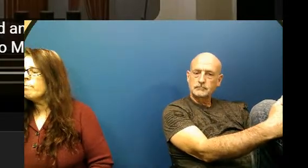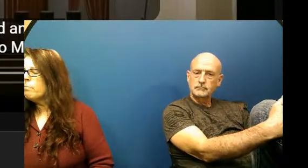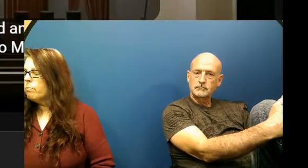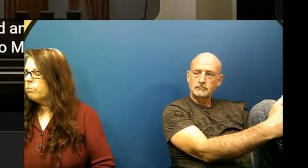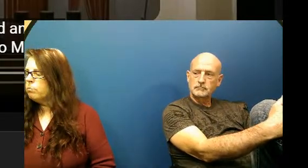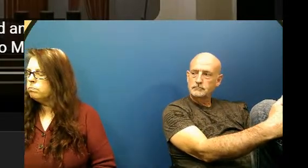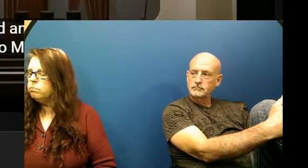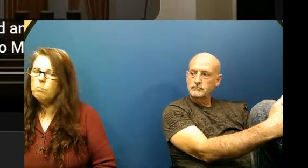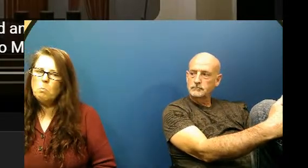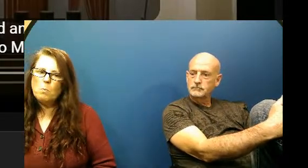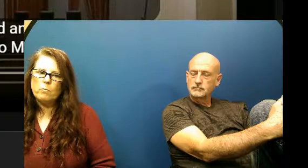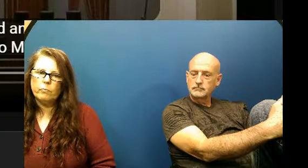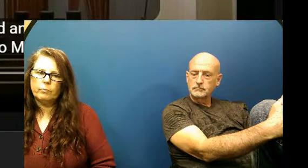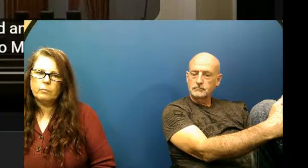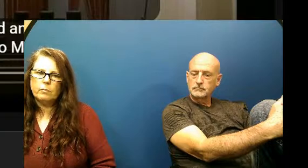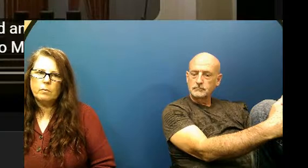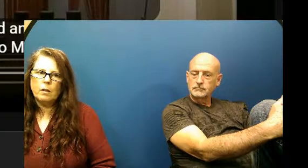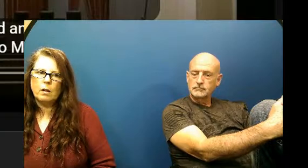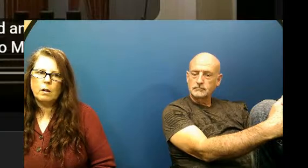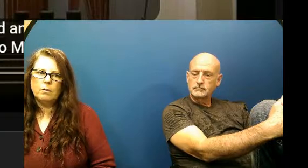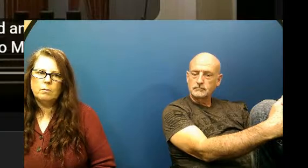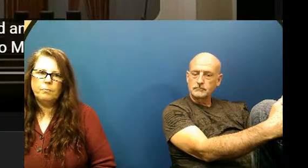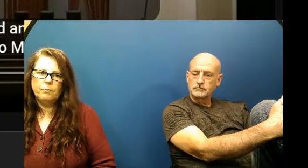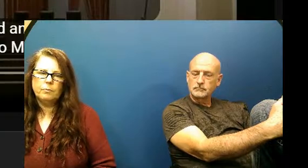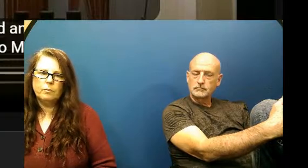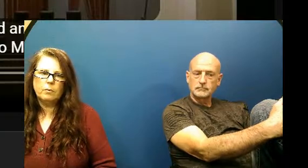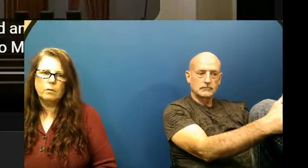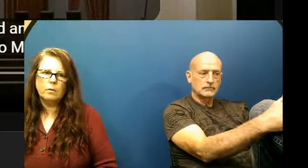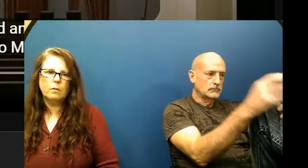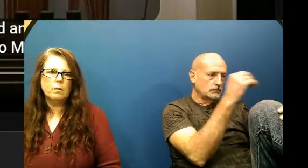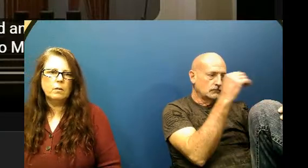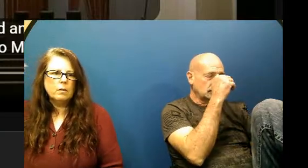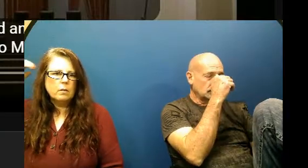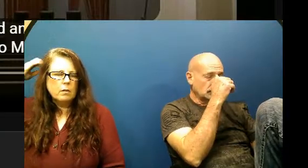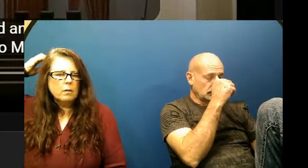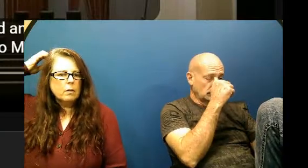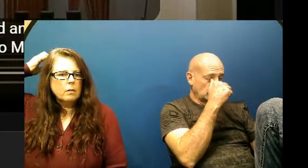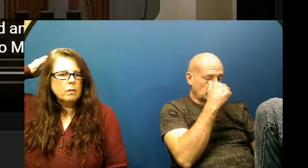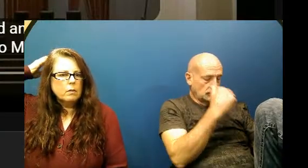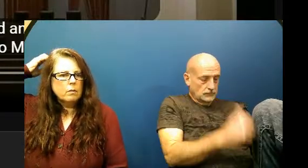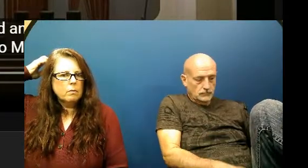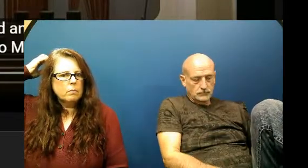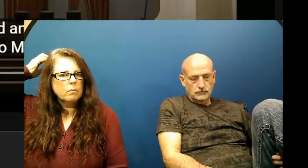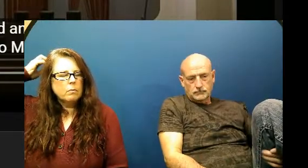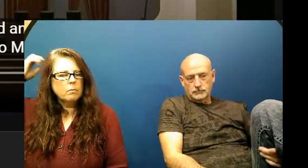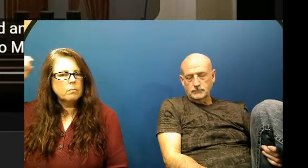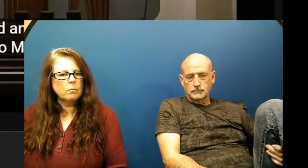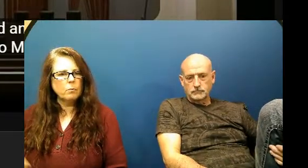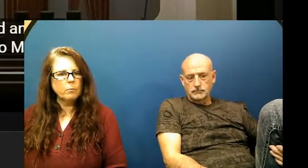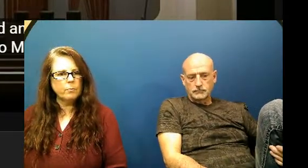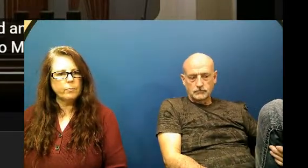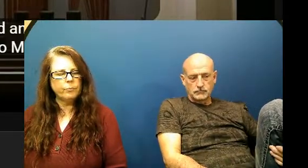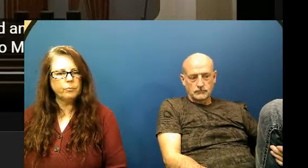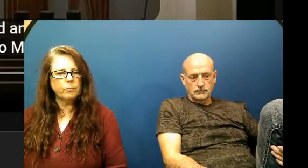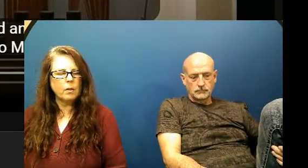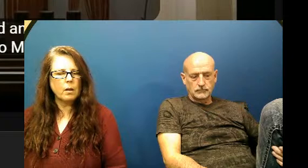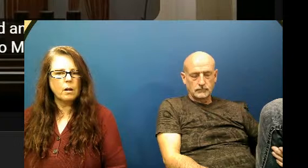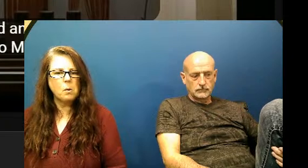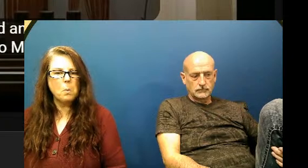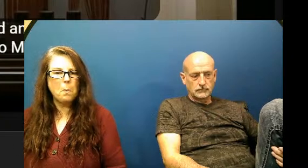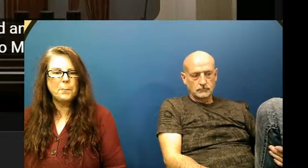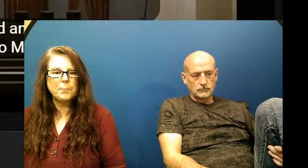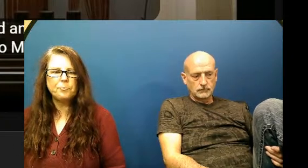weaponize that platform to harm United States interests. And one of the key ways that the PRC flexes this muscle is to suppress